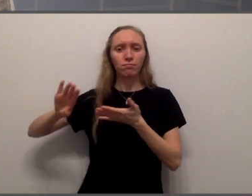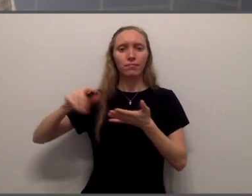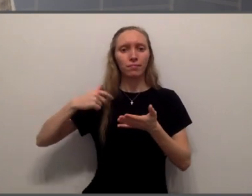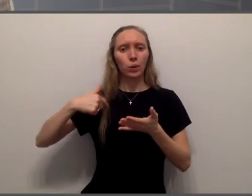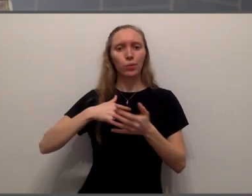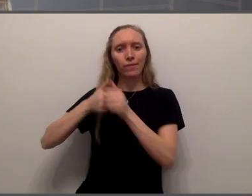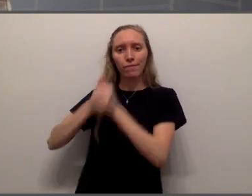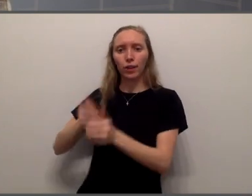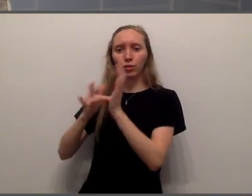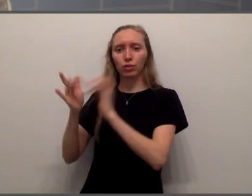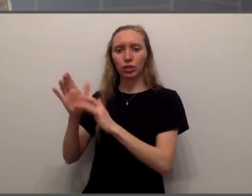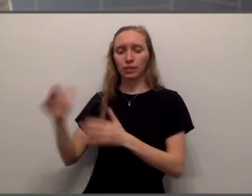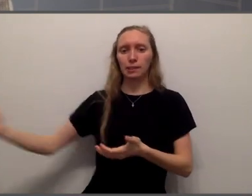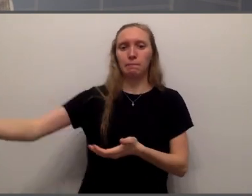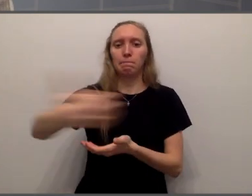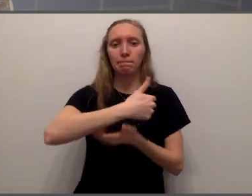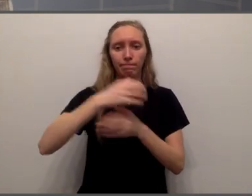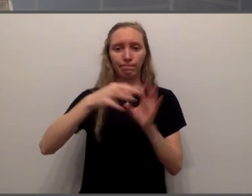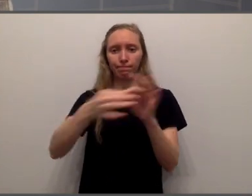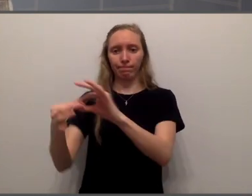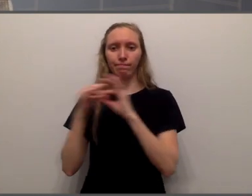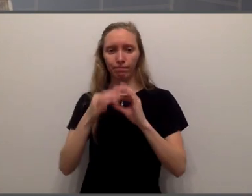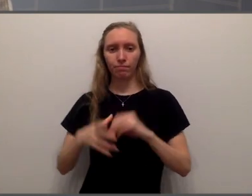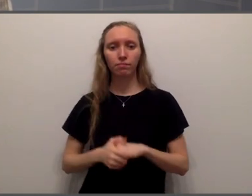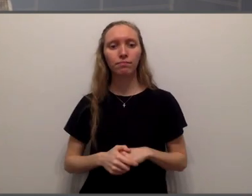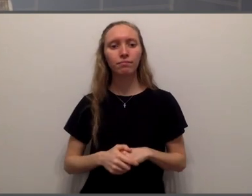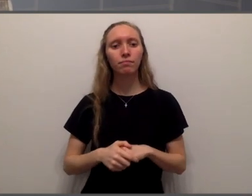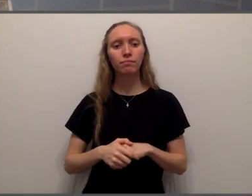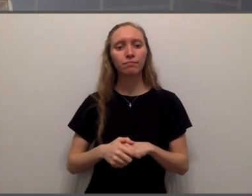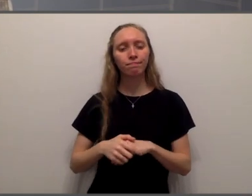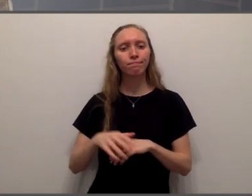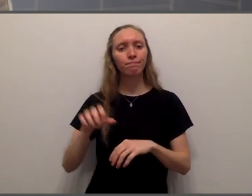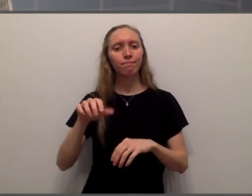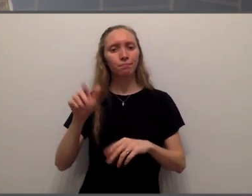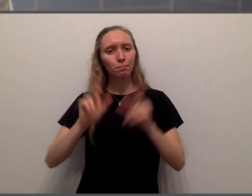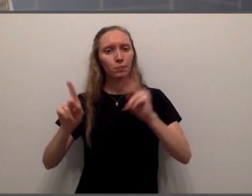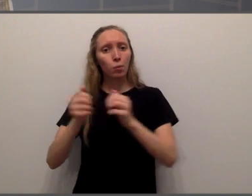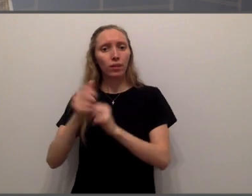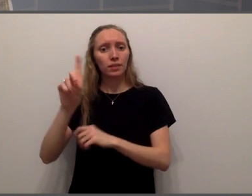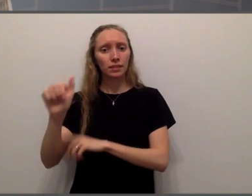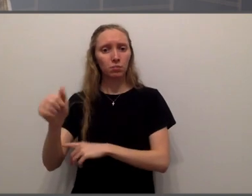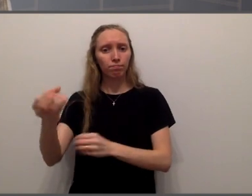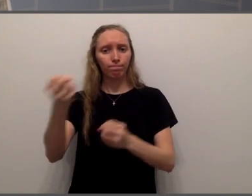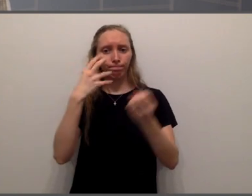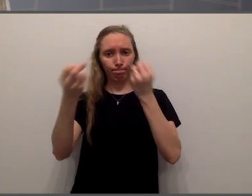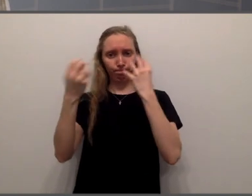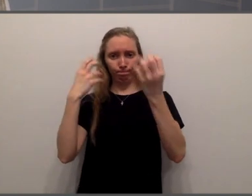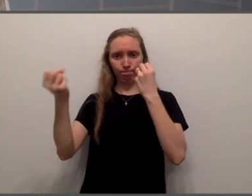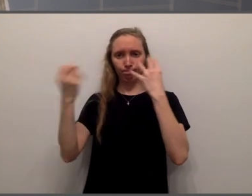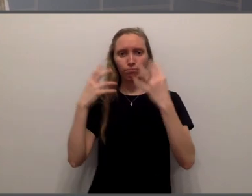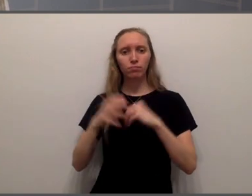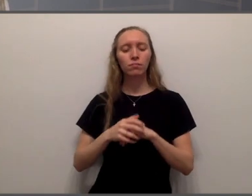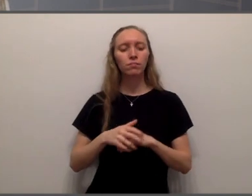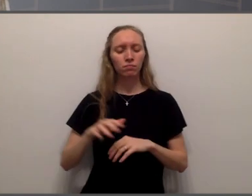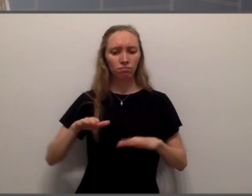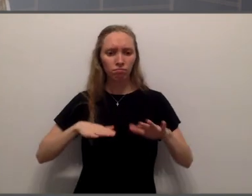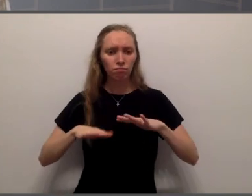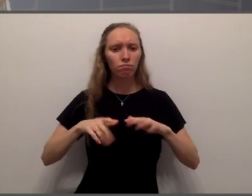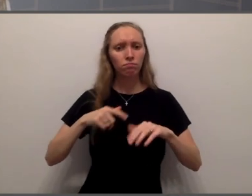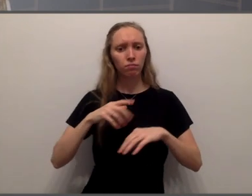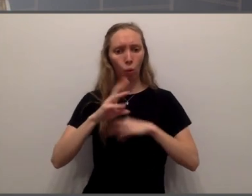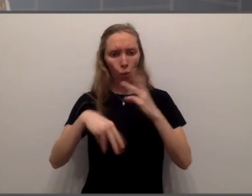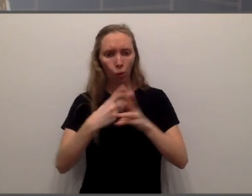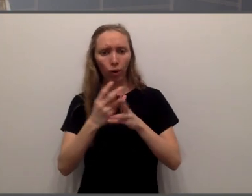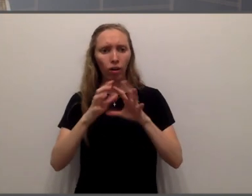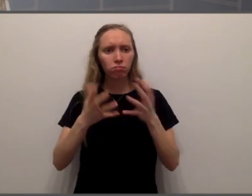world always being reminded that in some way this world was not made for them.